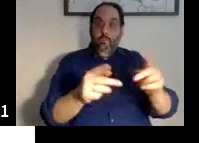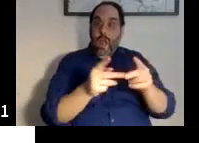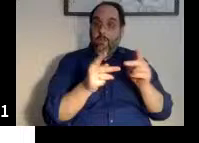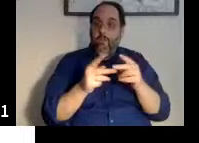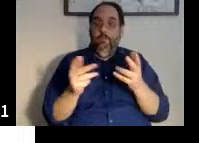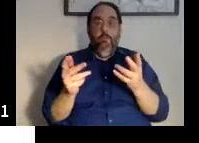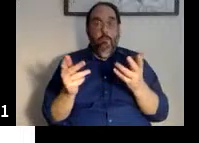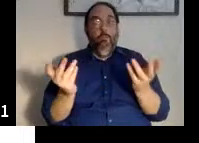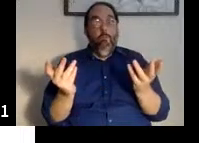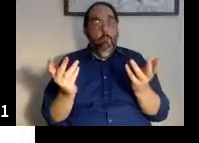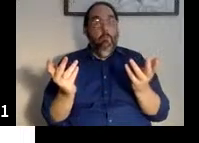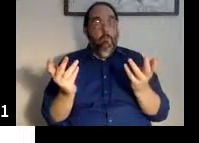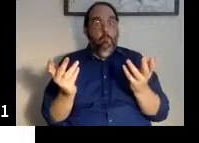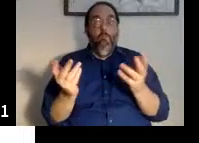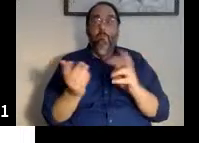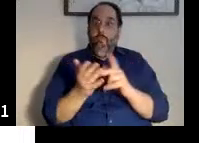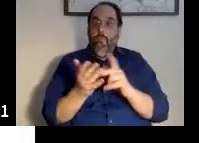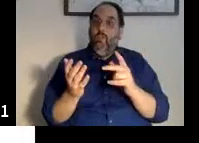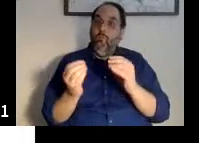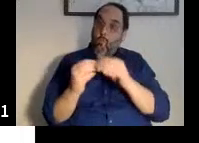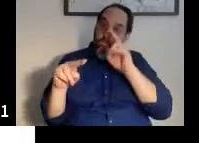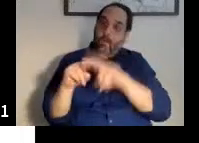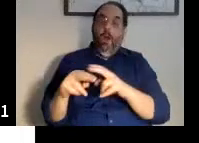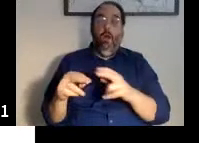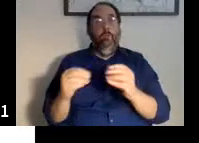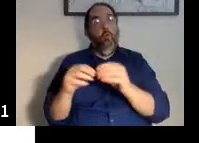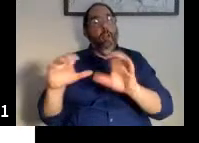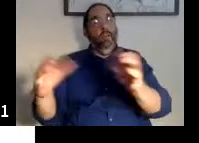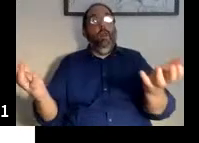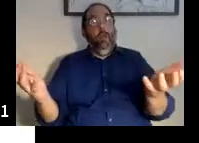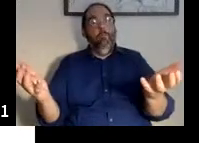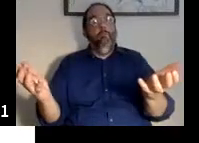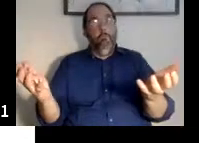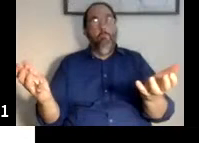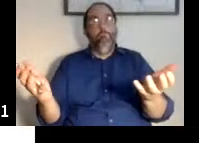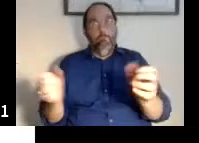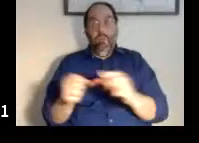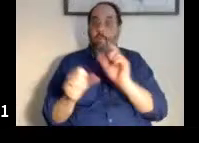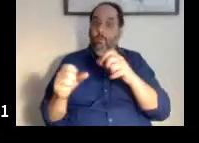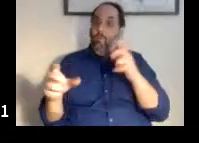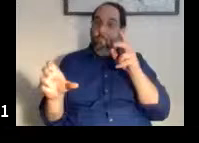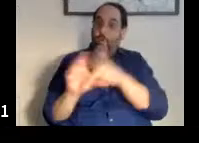it incorporates greater fun and activity for all people to come to your play area.